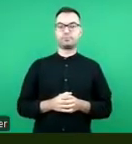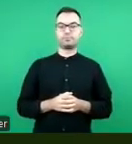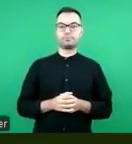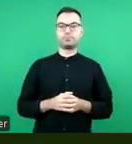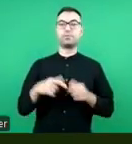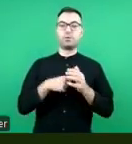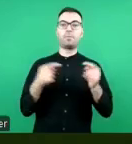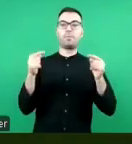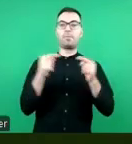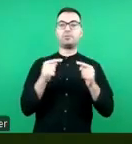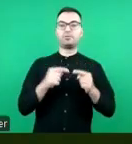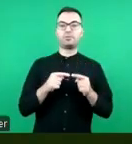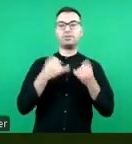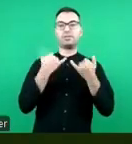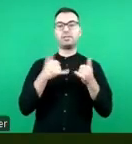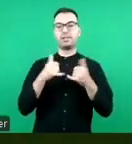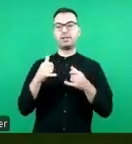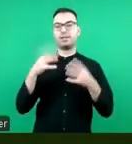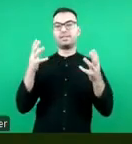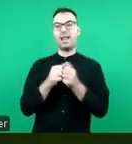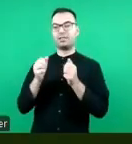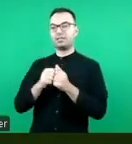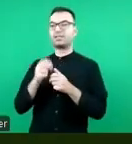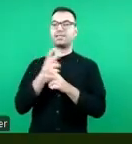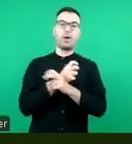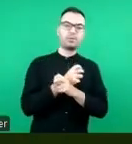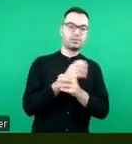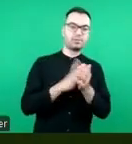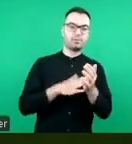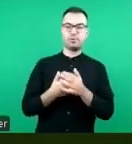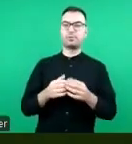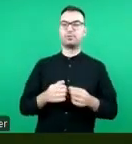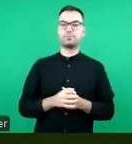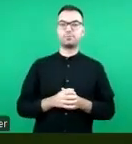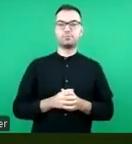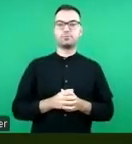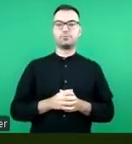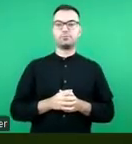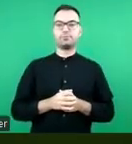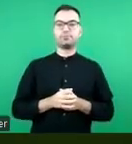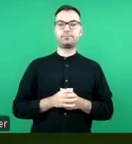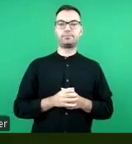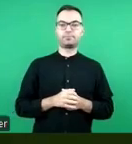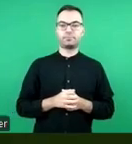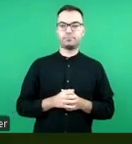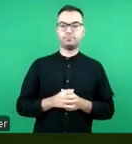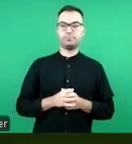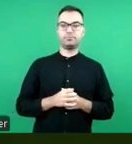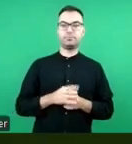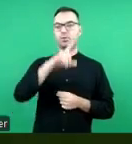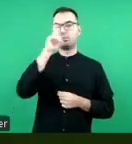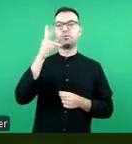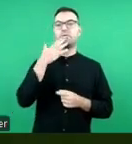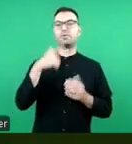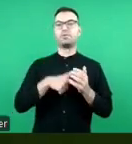match other findings from Austria, for instance, that especially those people who would say that